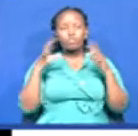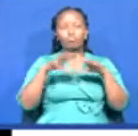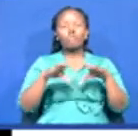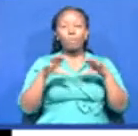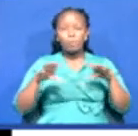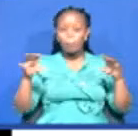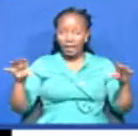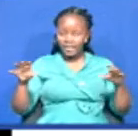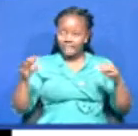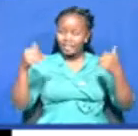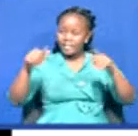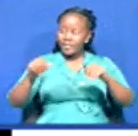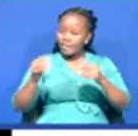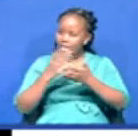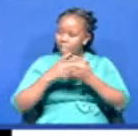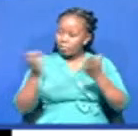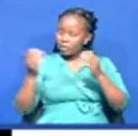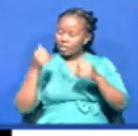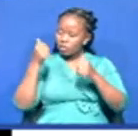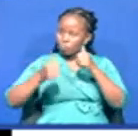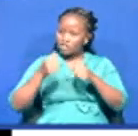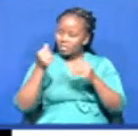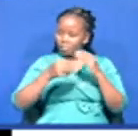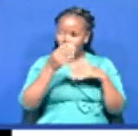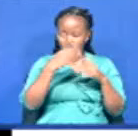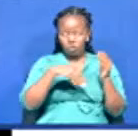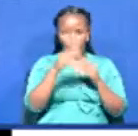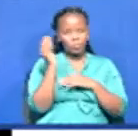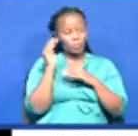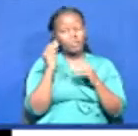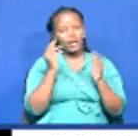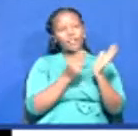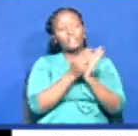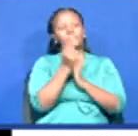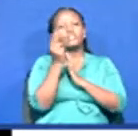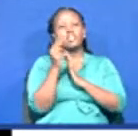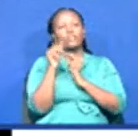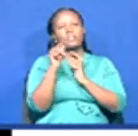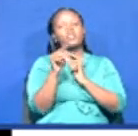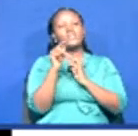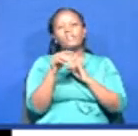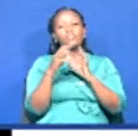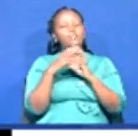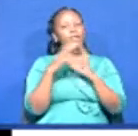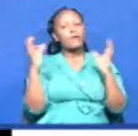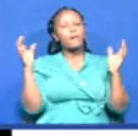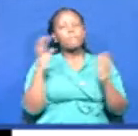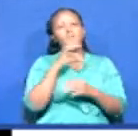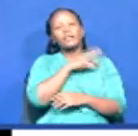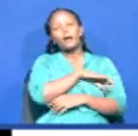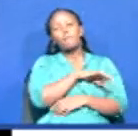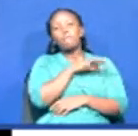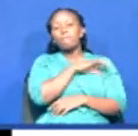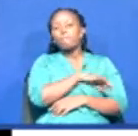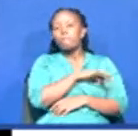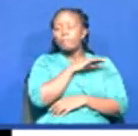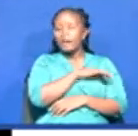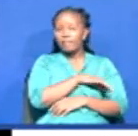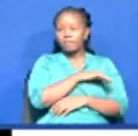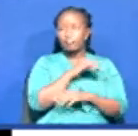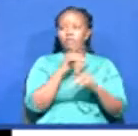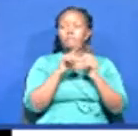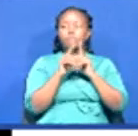product that is being sold, most likely they are genuine. So that's the bigger benefit, of course, they are going to get. And of course, with